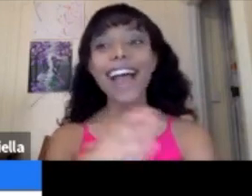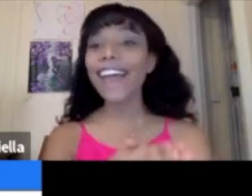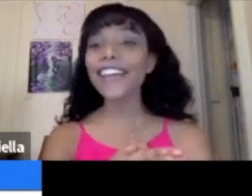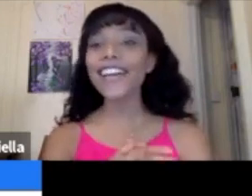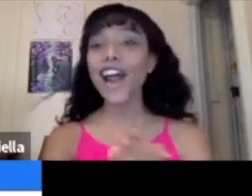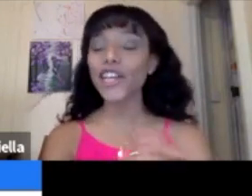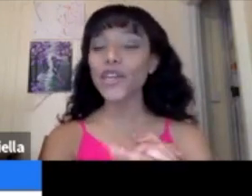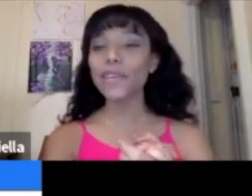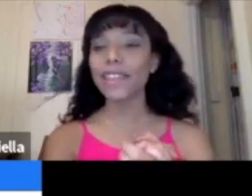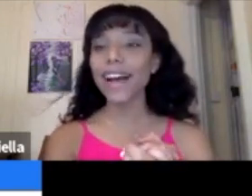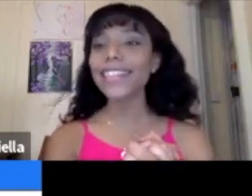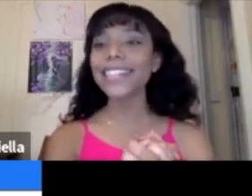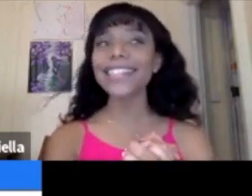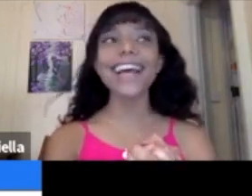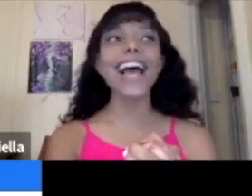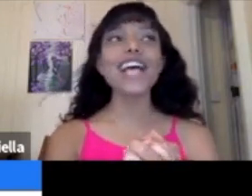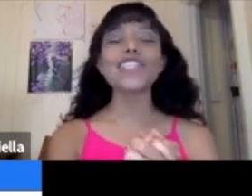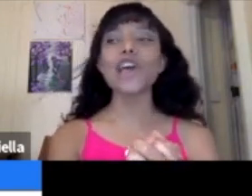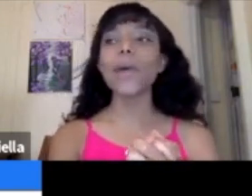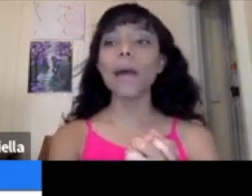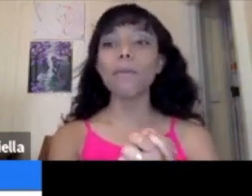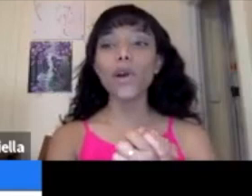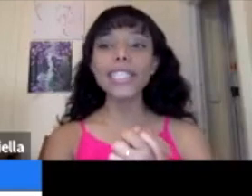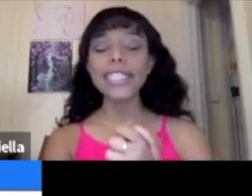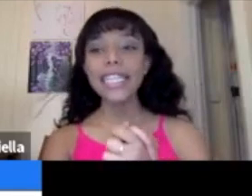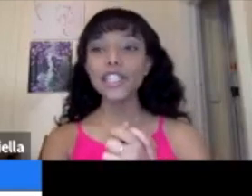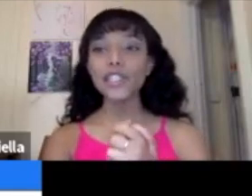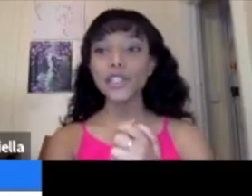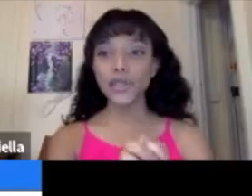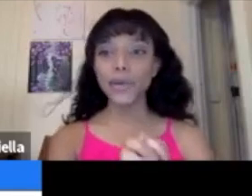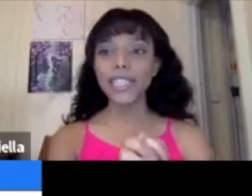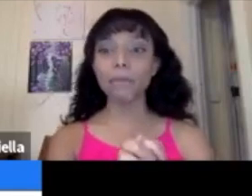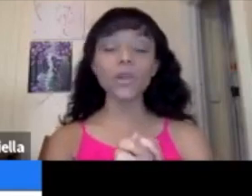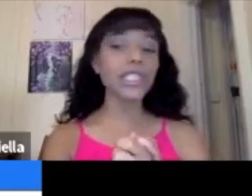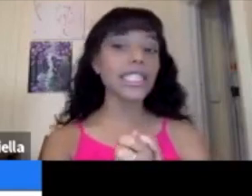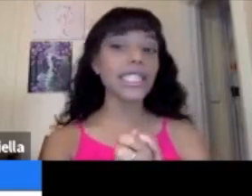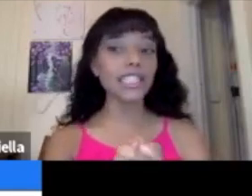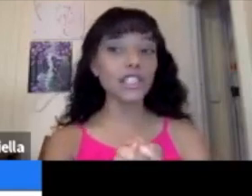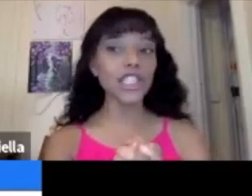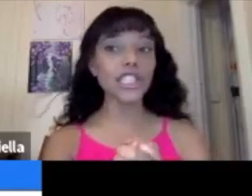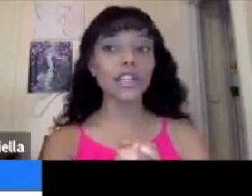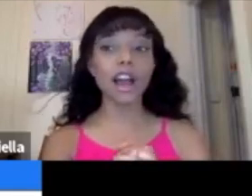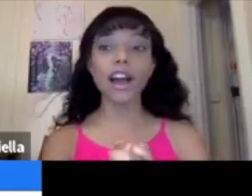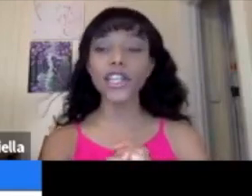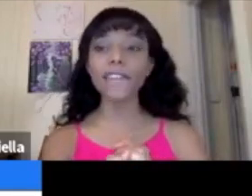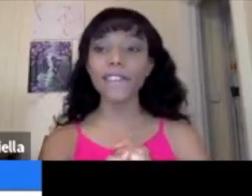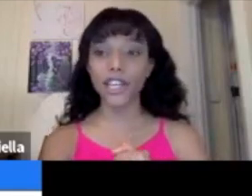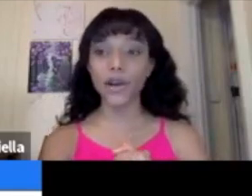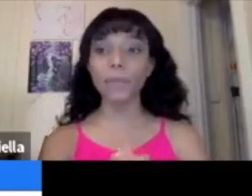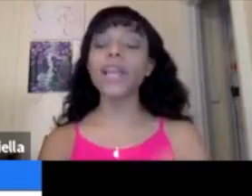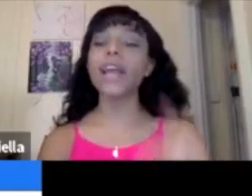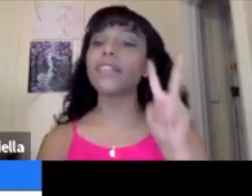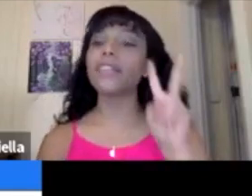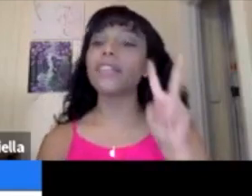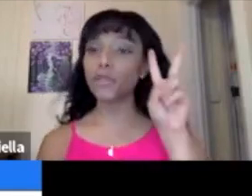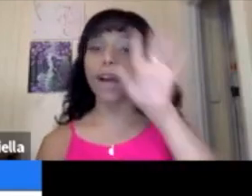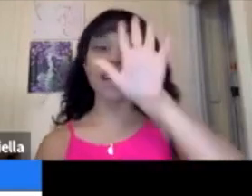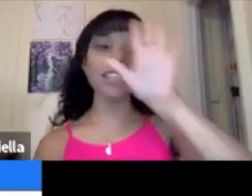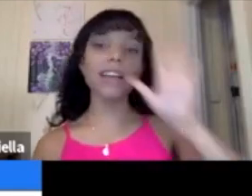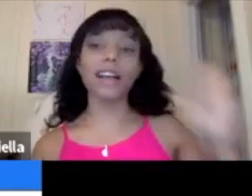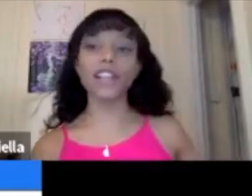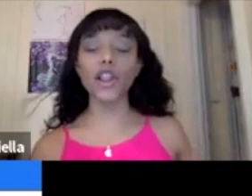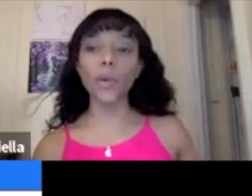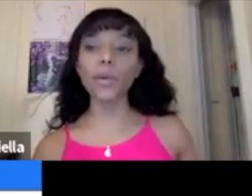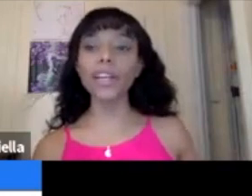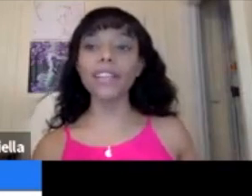Heather. Heather, are you with us? So what I'm going to need you to do is I'm going to need you to turn on your video. There are 2